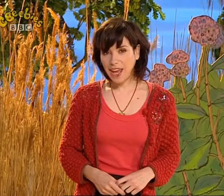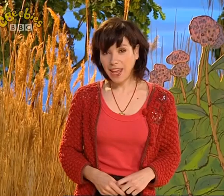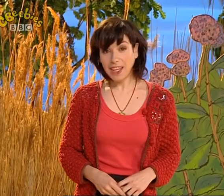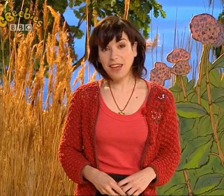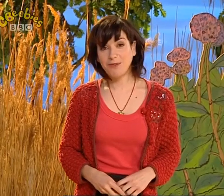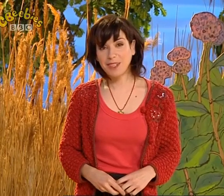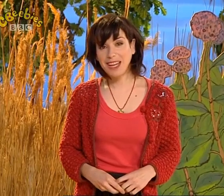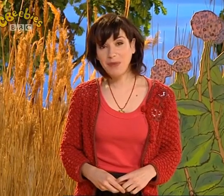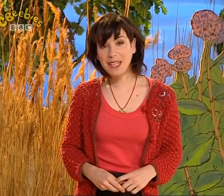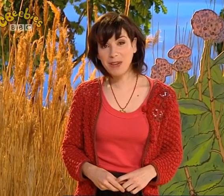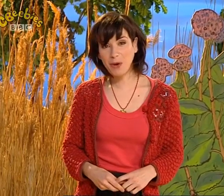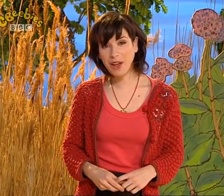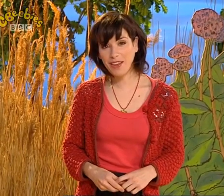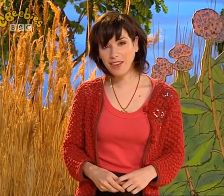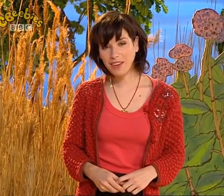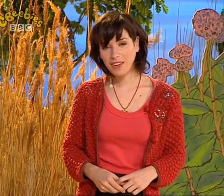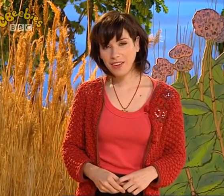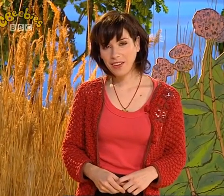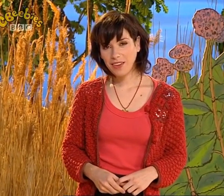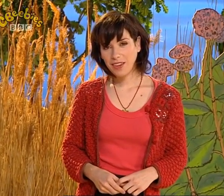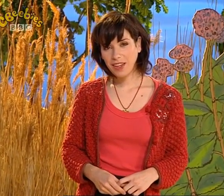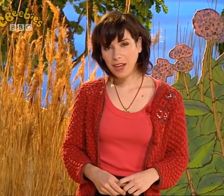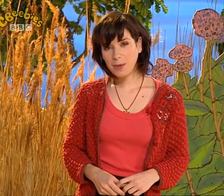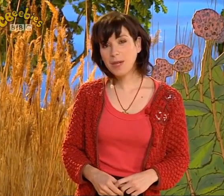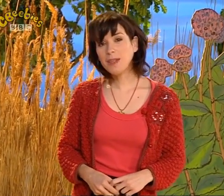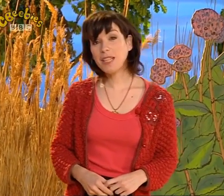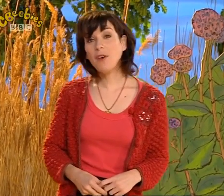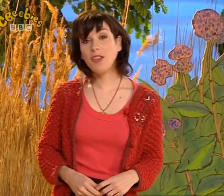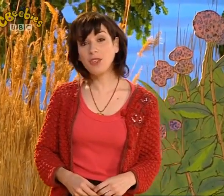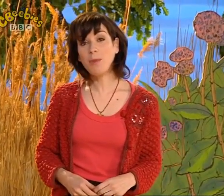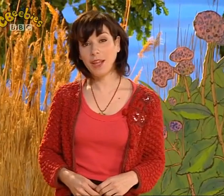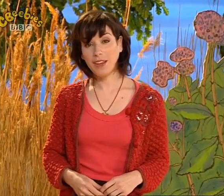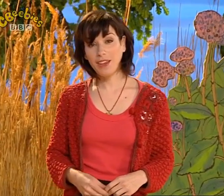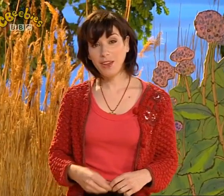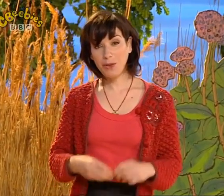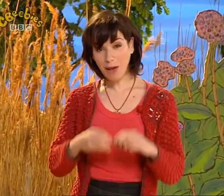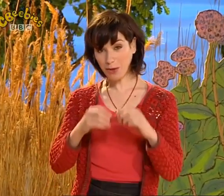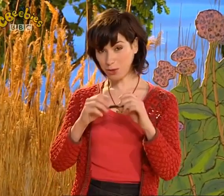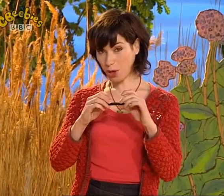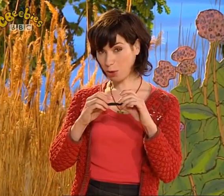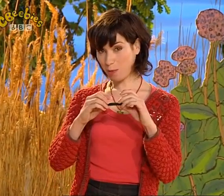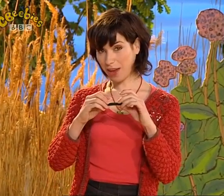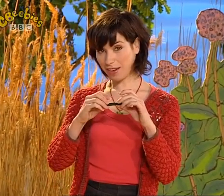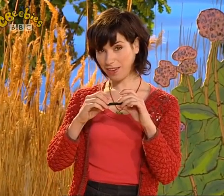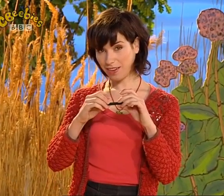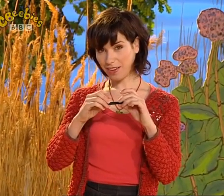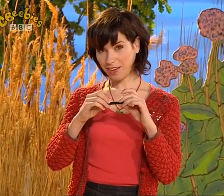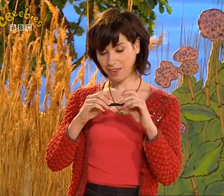one day a gift lay waiting for her. It was Dimity's father, Dominic, who found the old